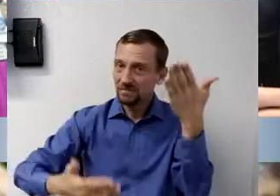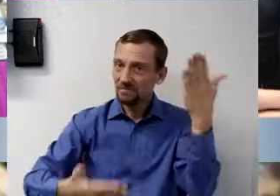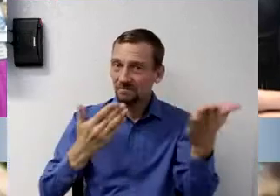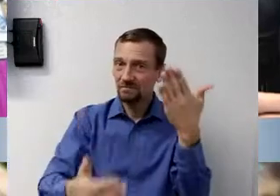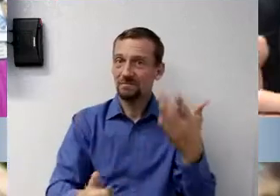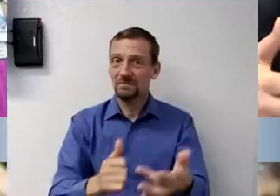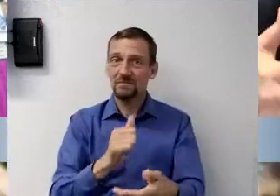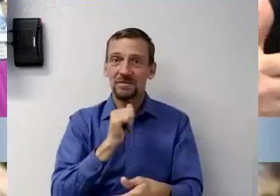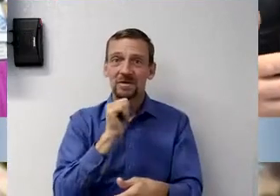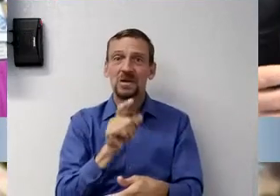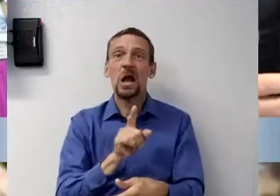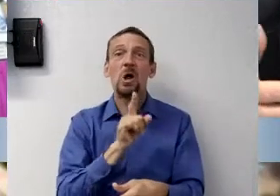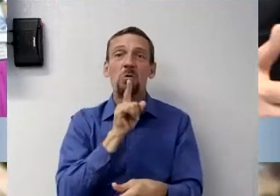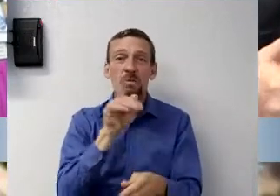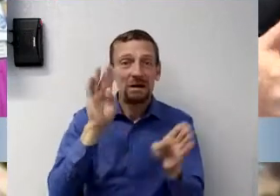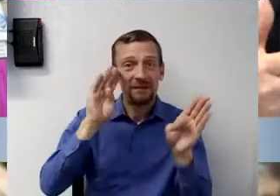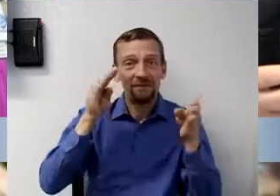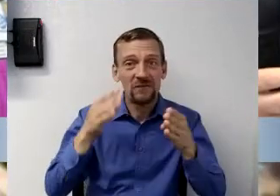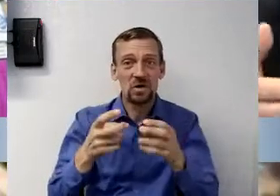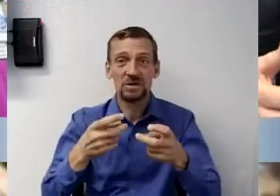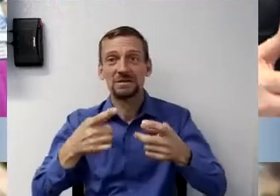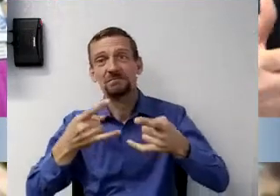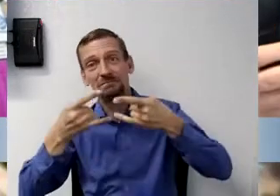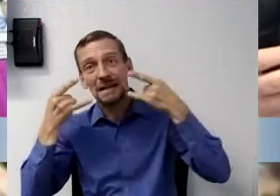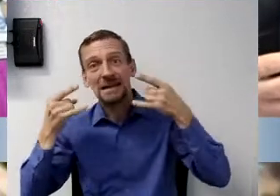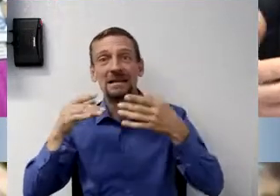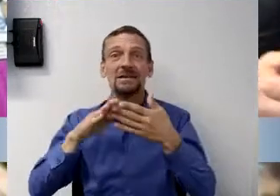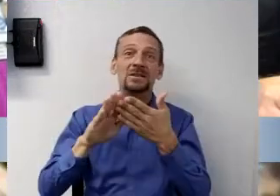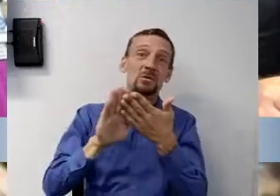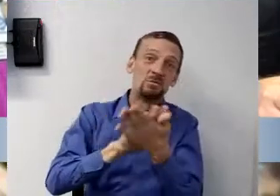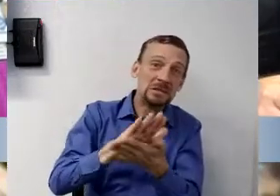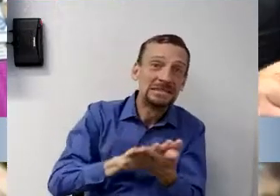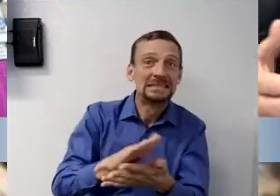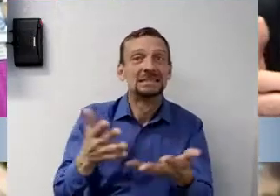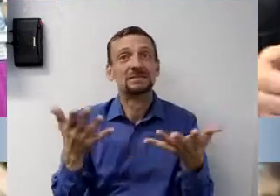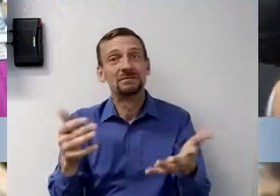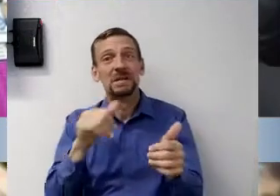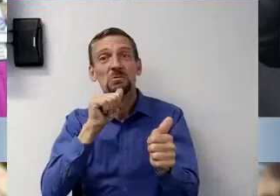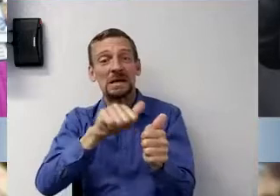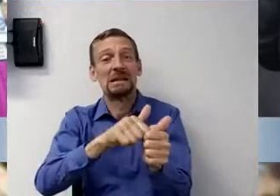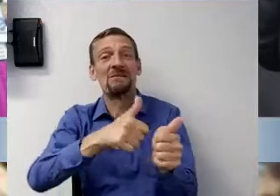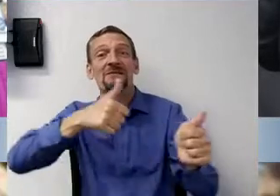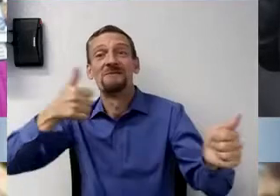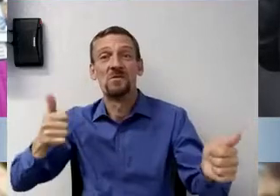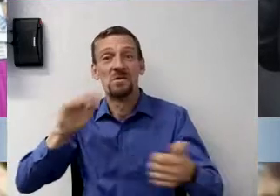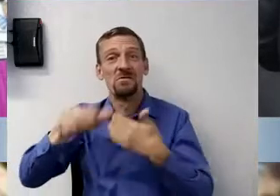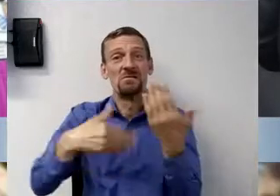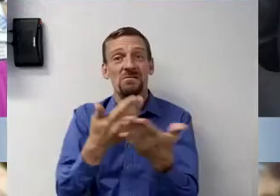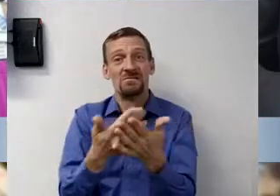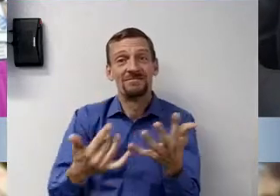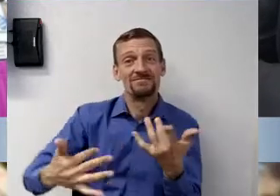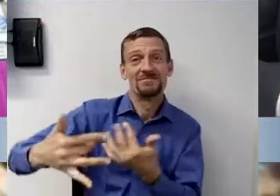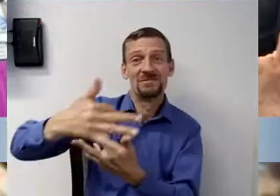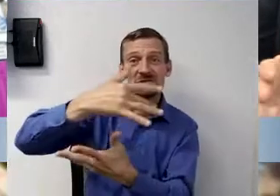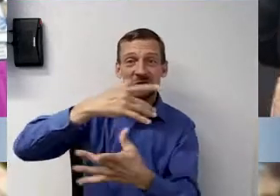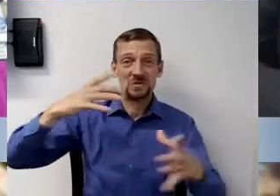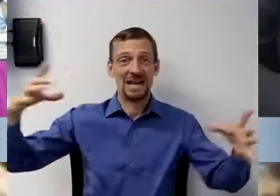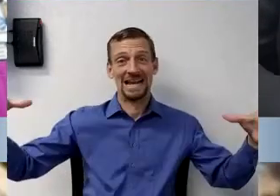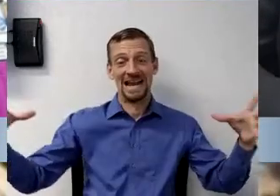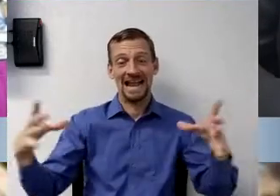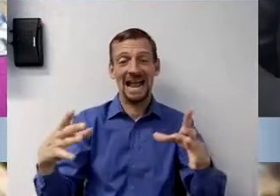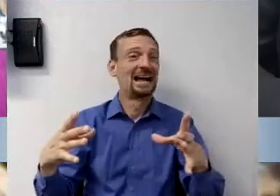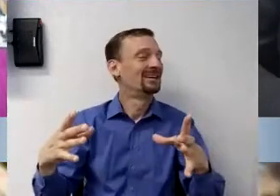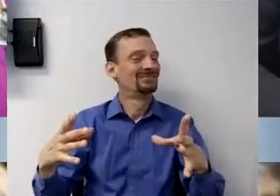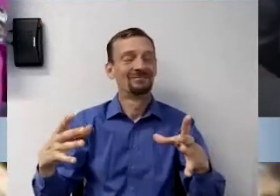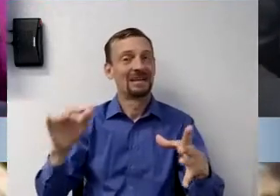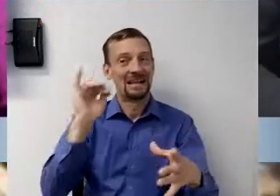being as vigilant and wearing masks and hand washing and avoiding social gatherings. So no real surprise